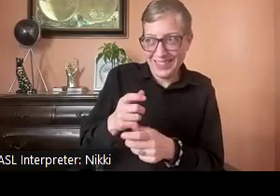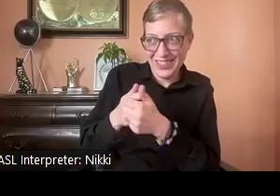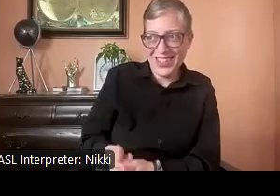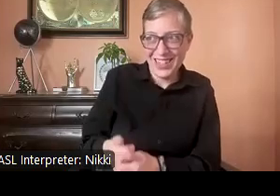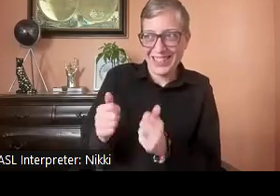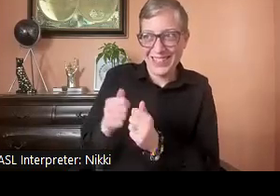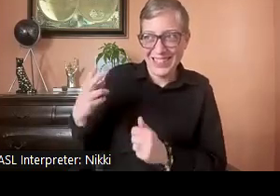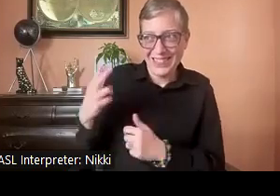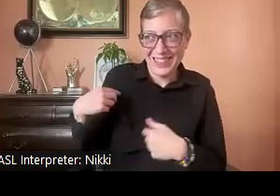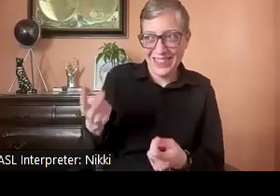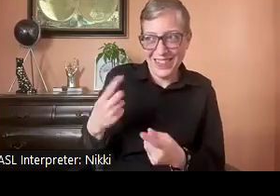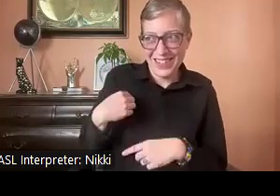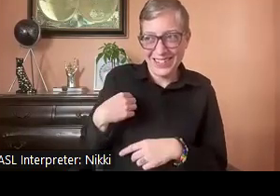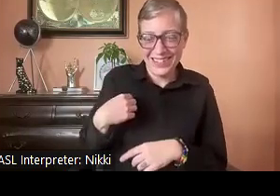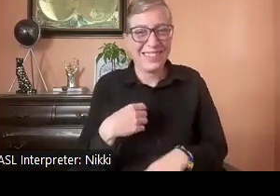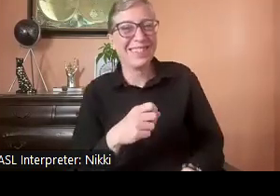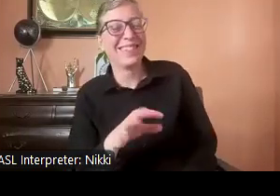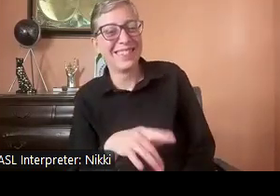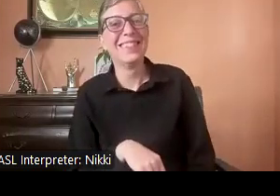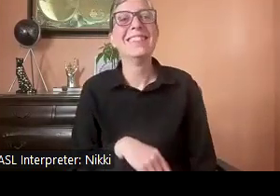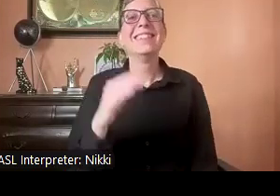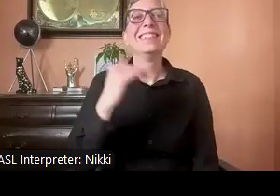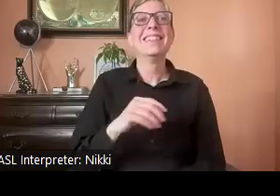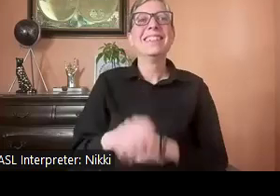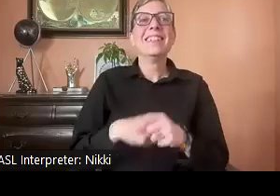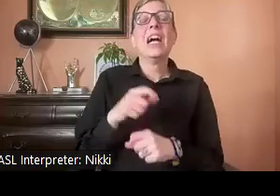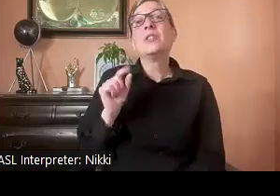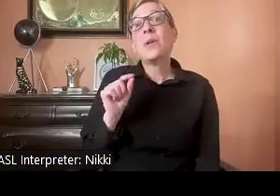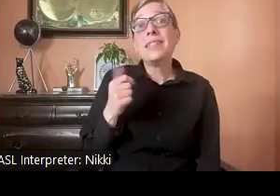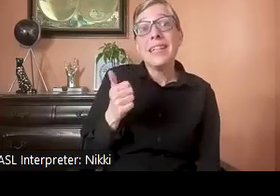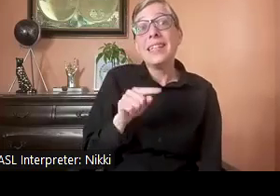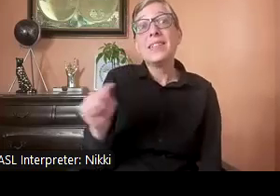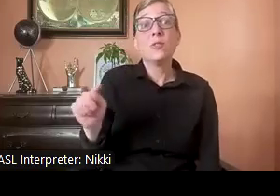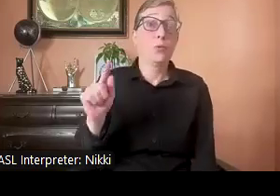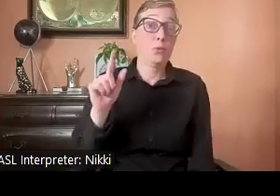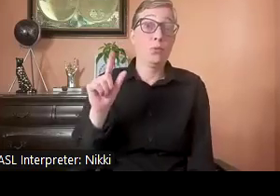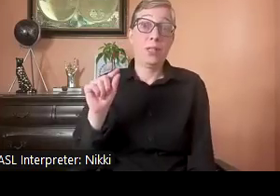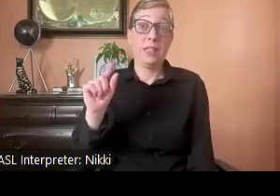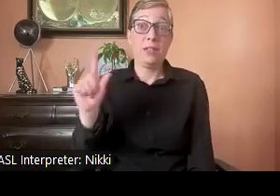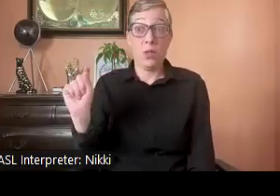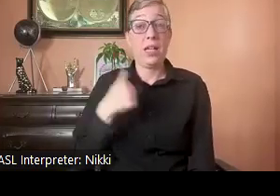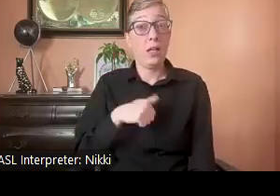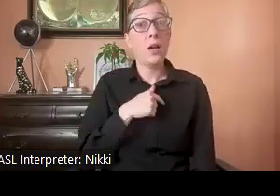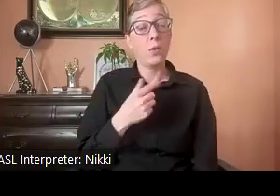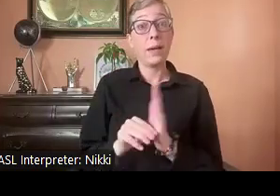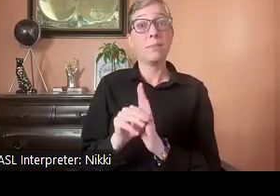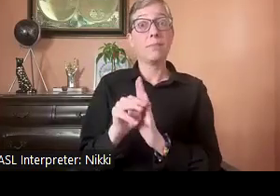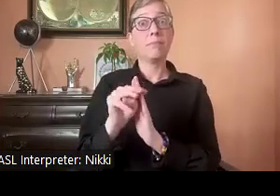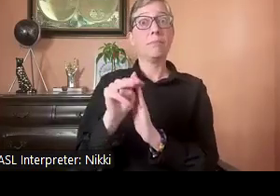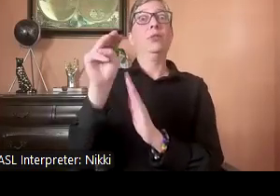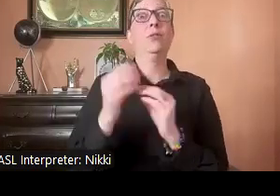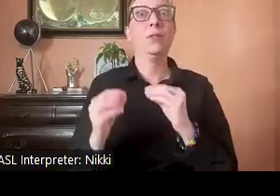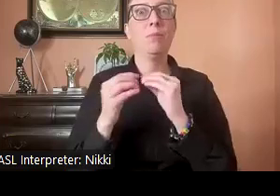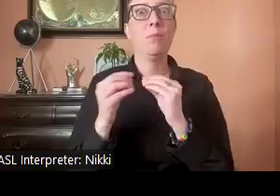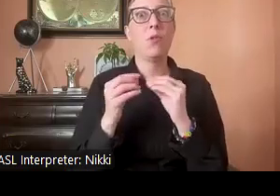later. And so in the 2010s and 2020s, we are kind of maturing. And I want to make the case to us today that as a